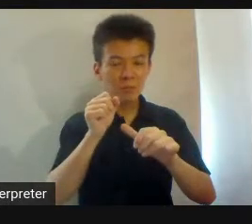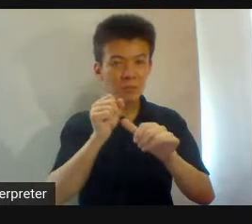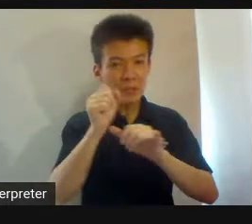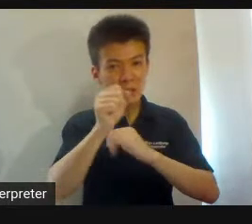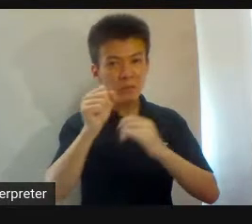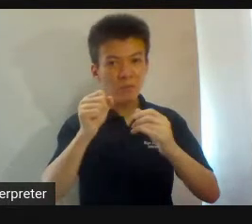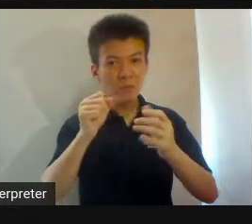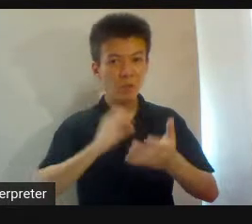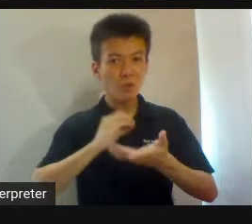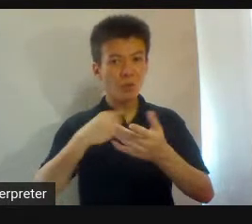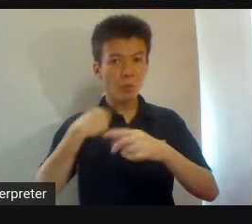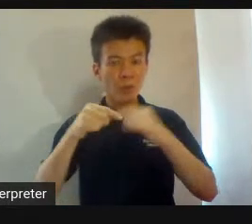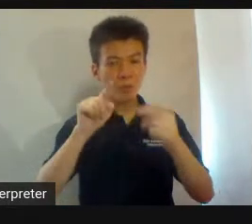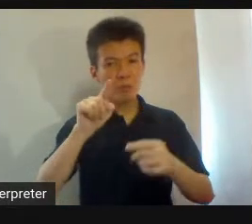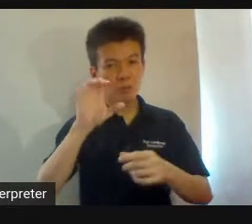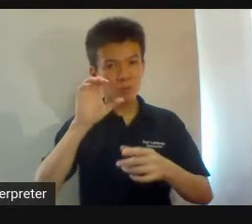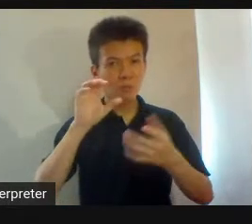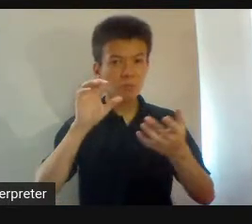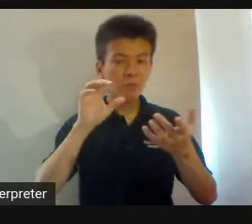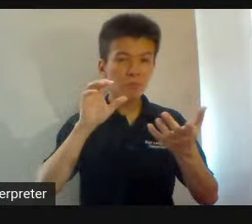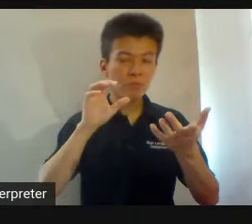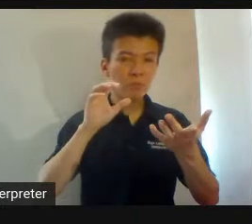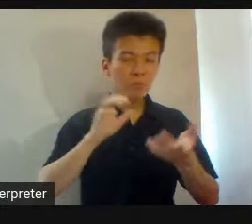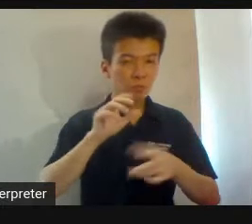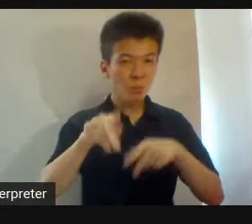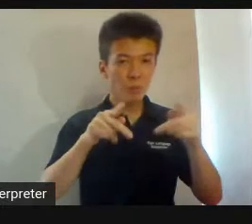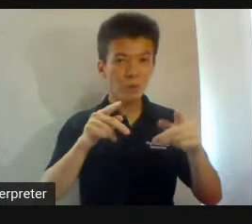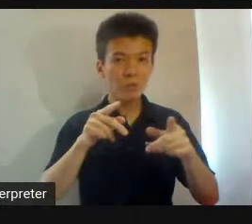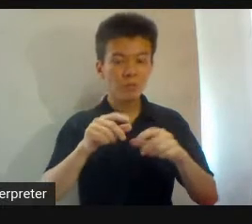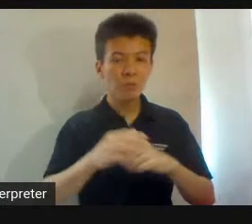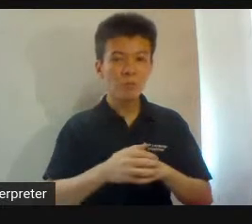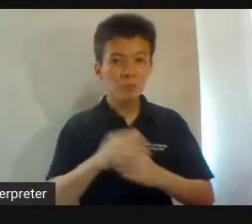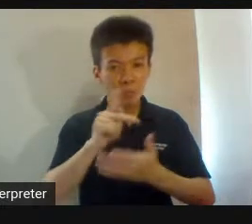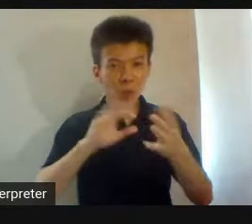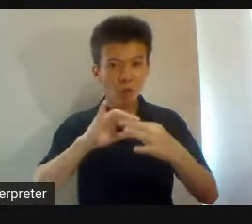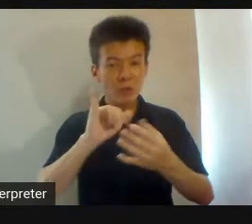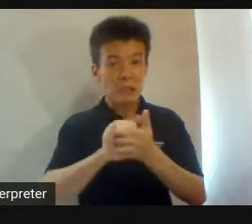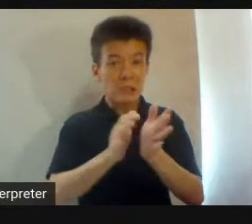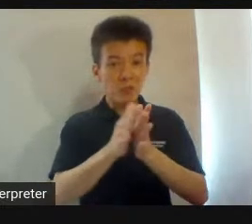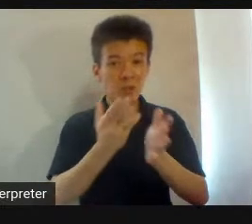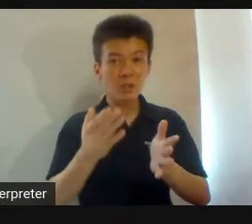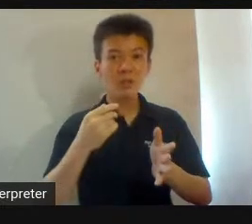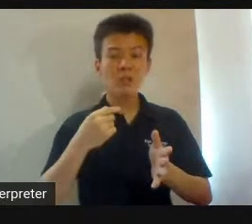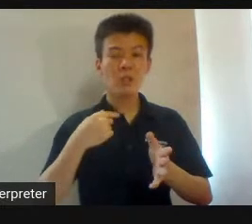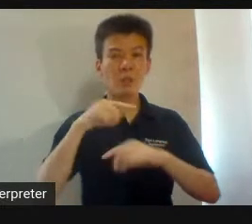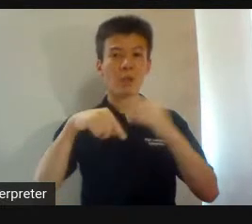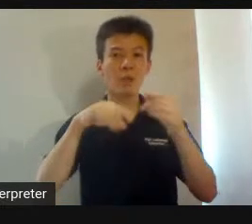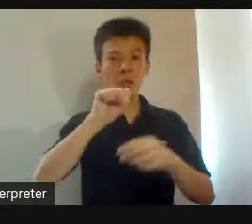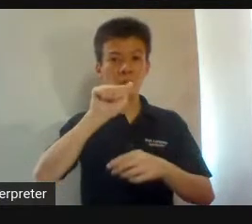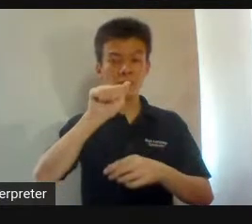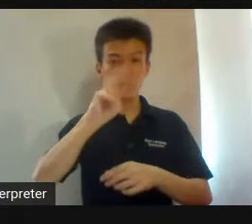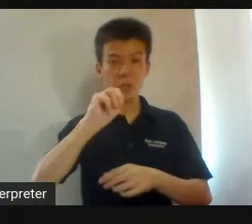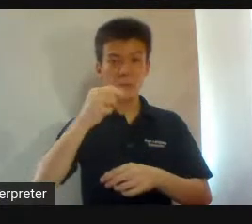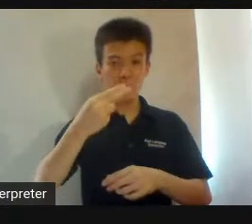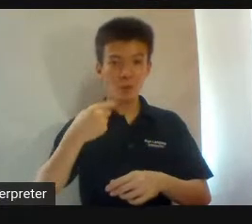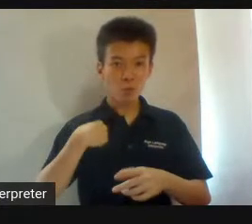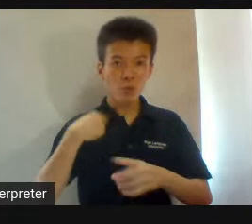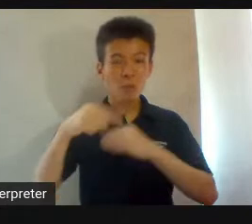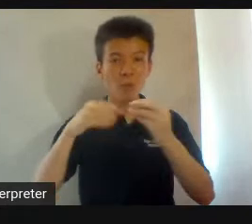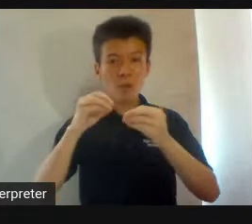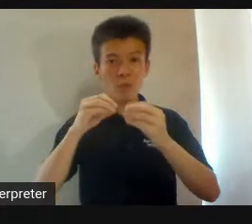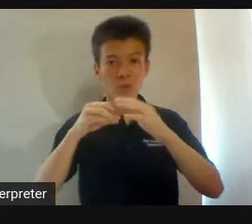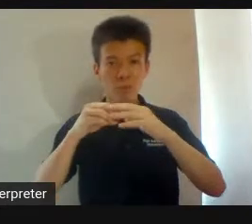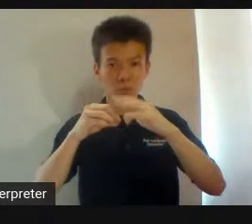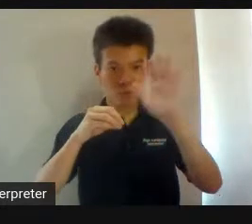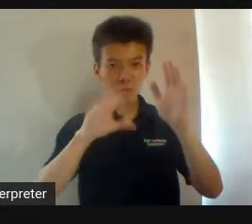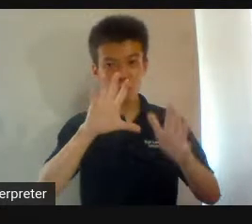we have about 100 people. And I think one of the interesting things about SAMH is that we're about more than 50